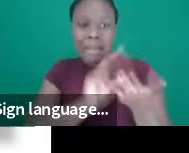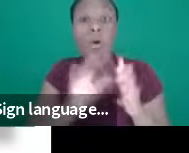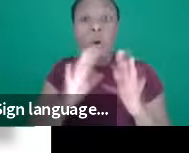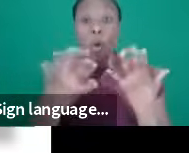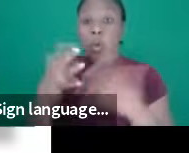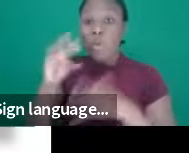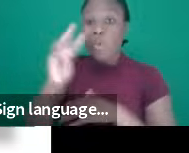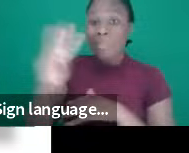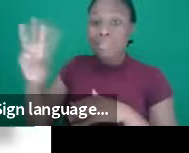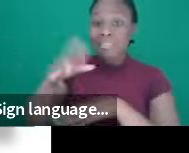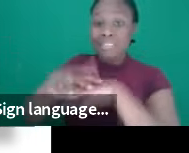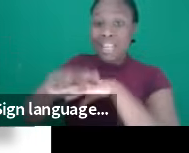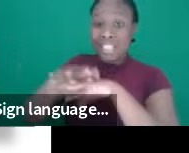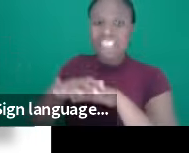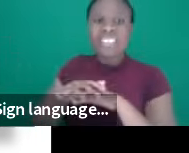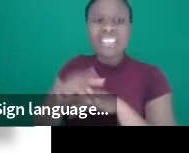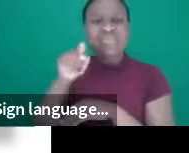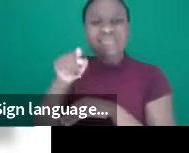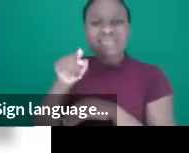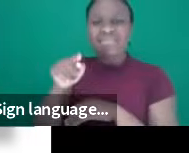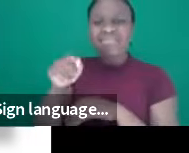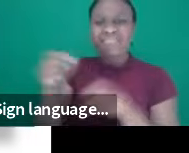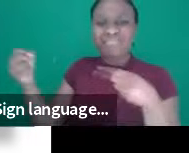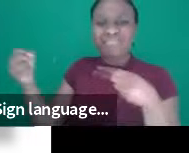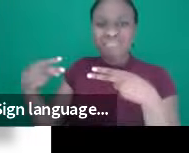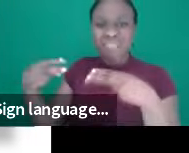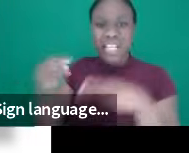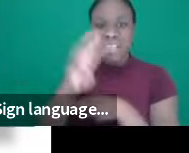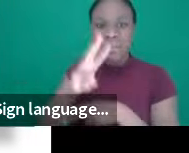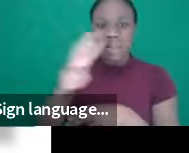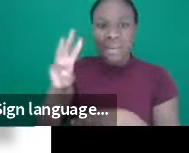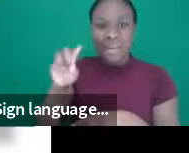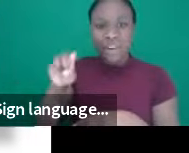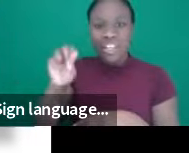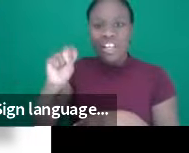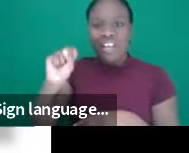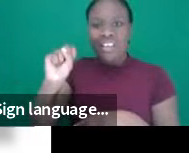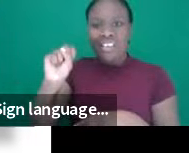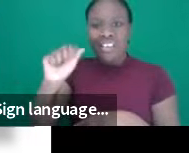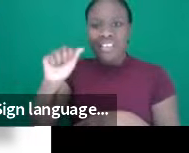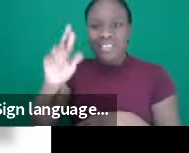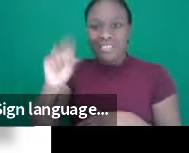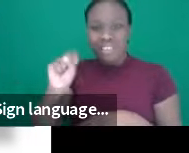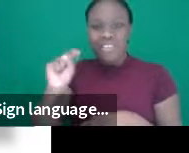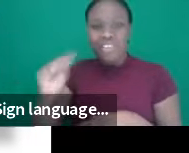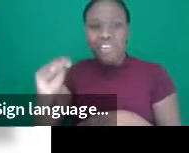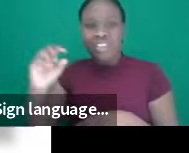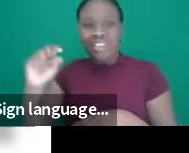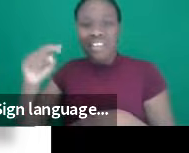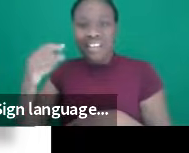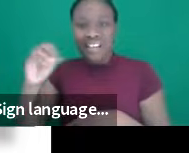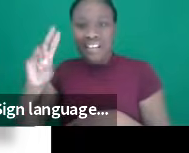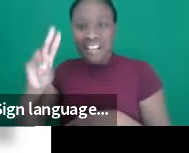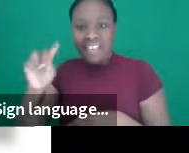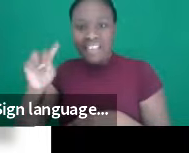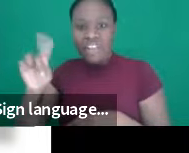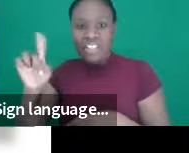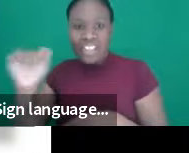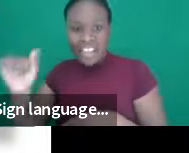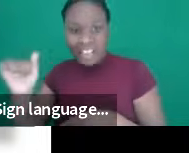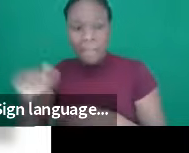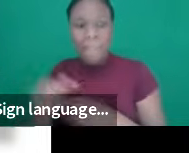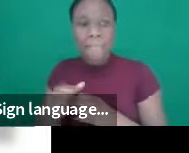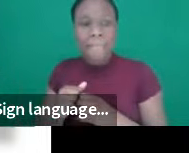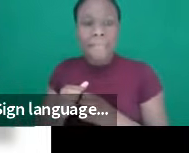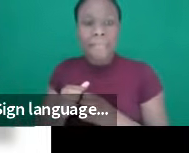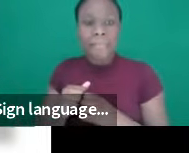www.sars.gov.za. And as you can see on the screen print we provided, on our landing page, in the top right-hand corner, which we've